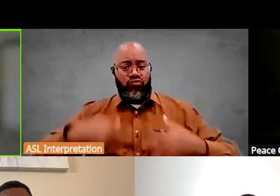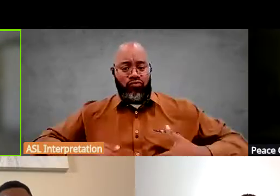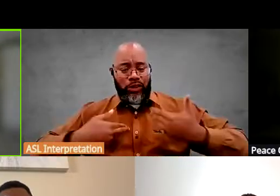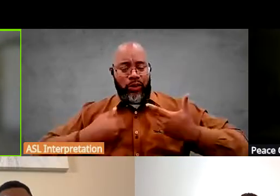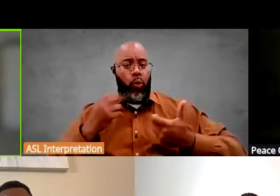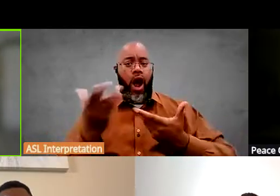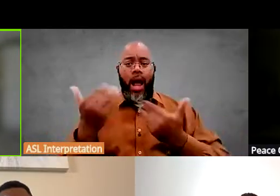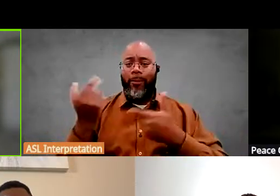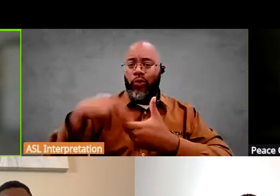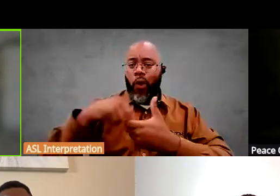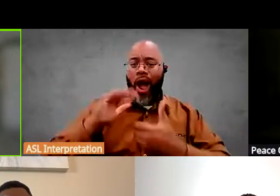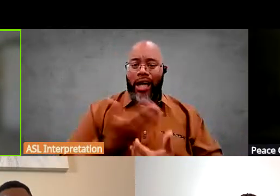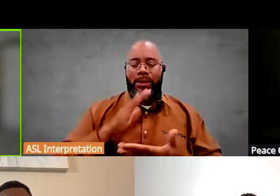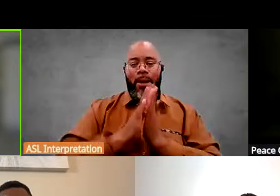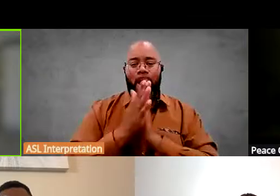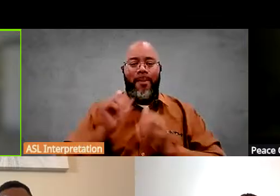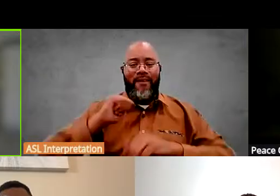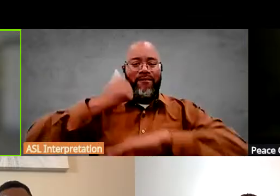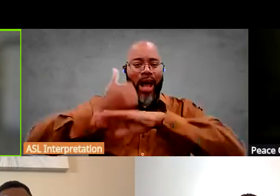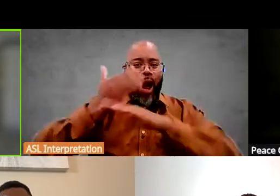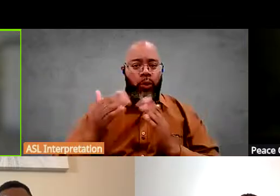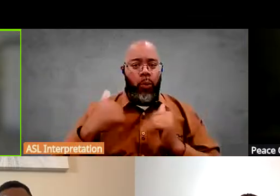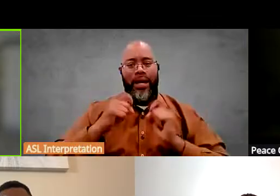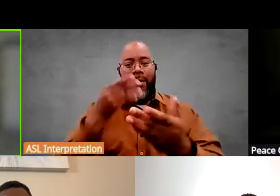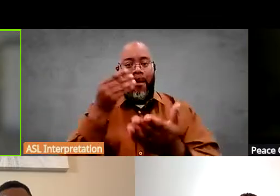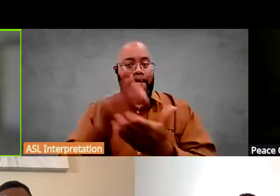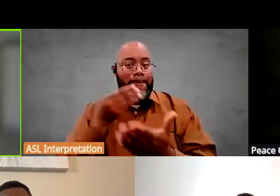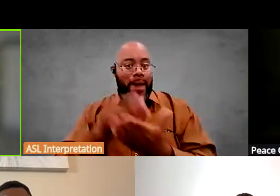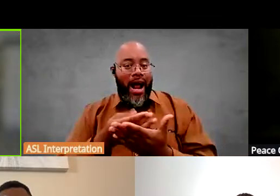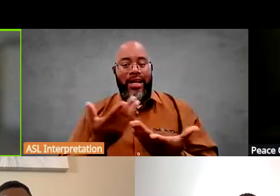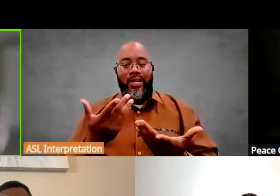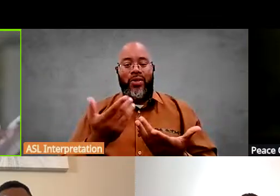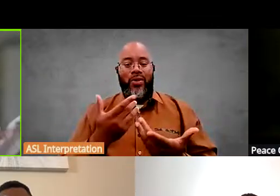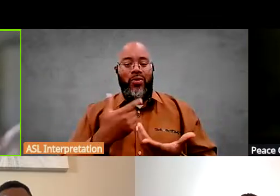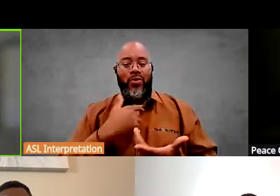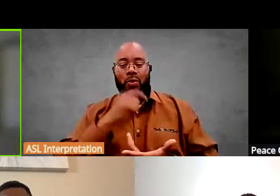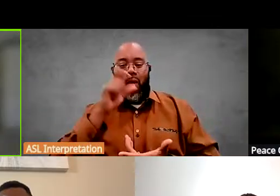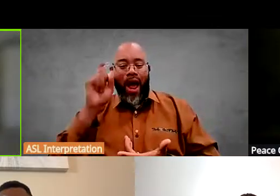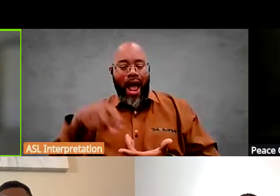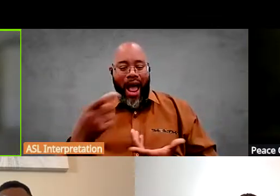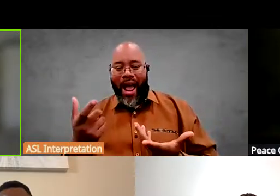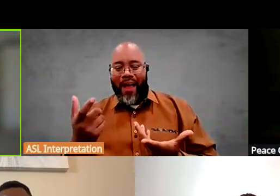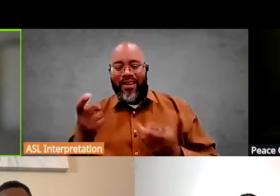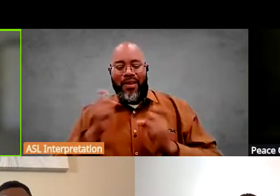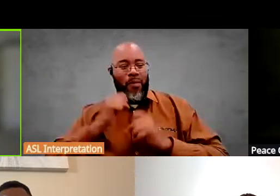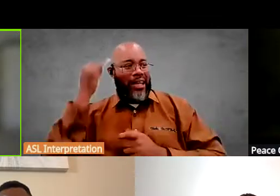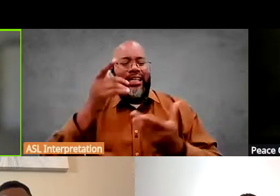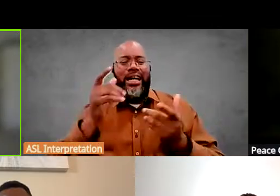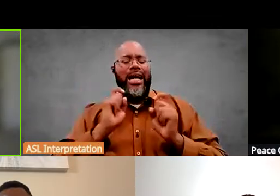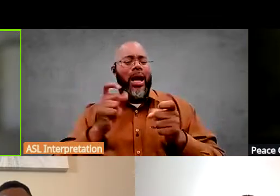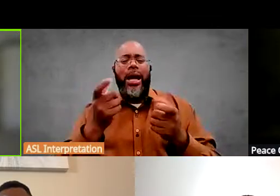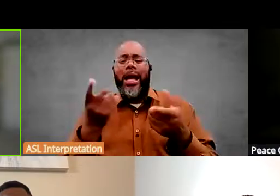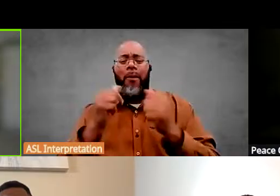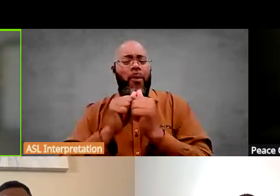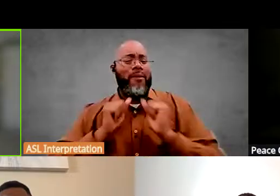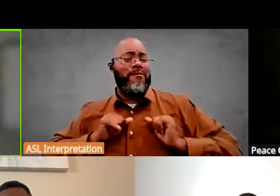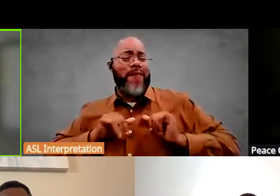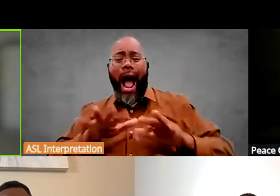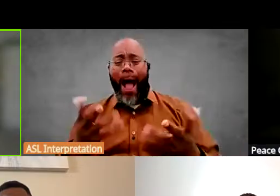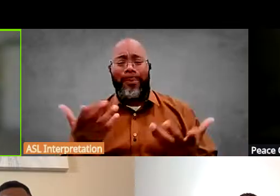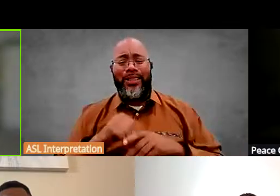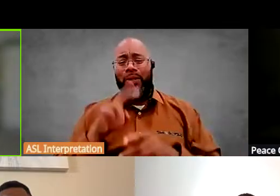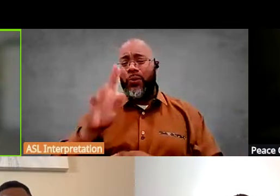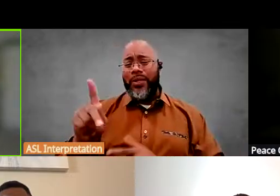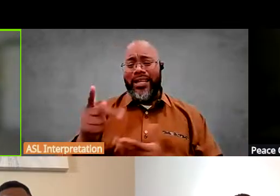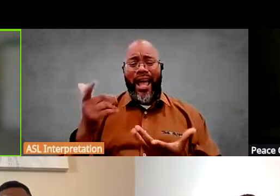and become a founder. We'll give you money to like, you don't have to have an idea, just come with vibes. In the UK, this is like